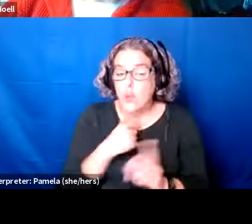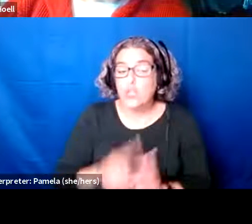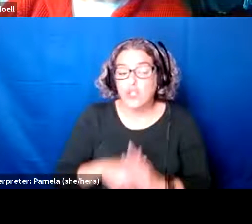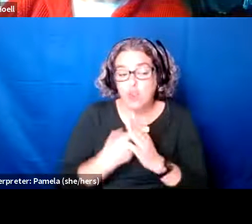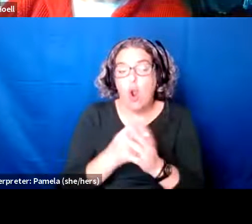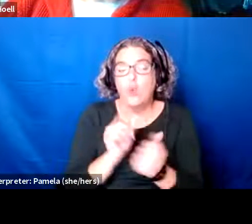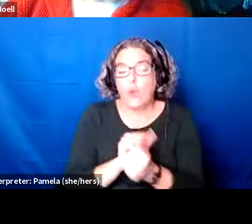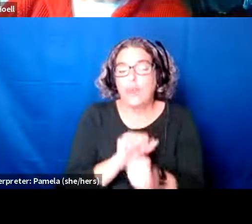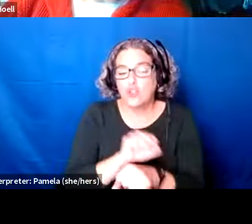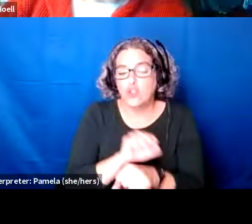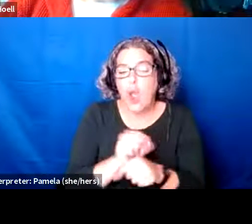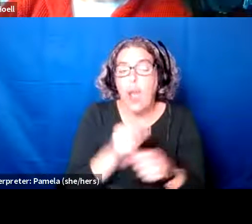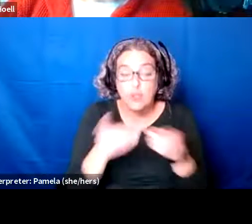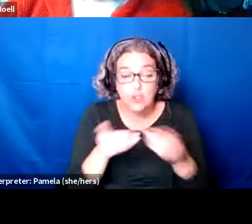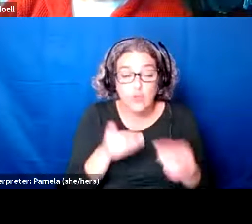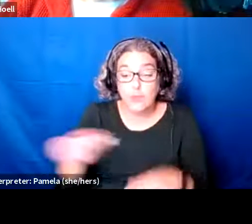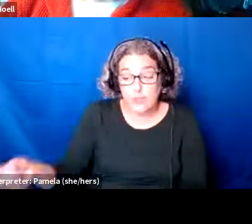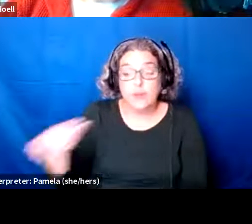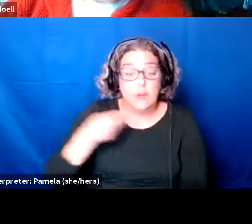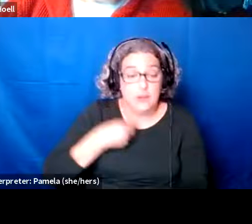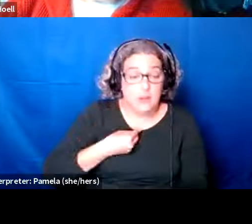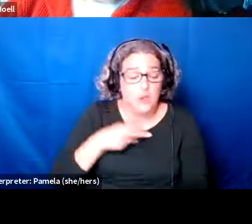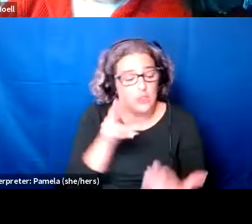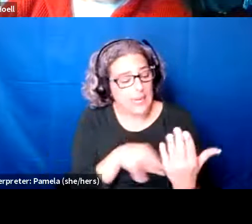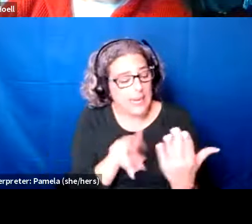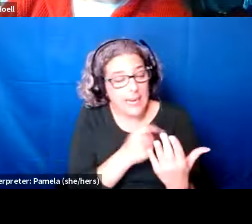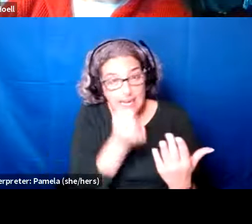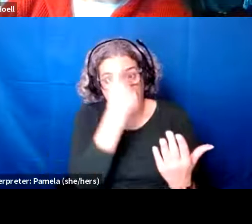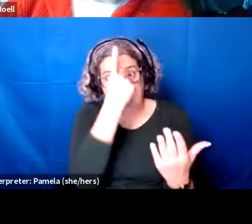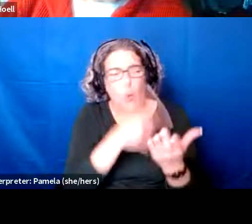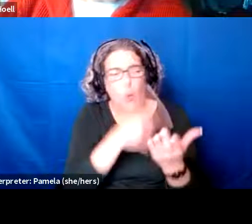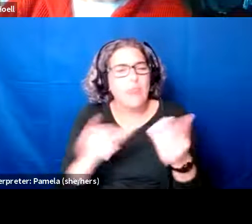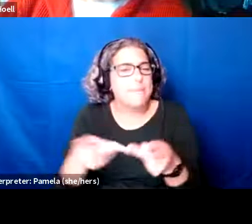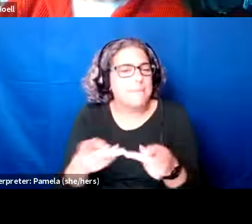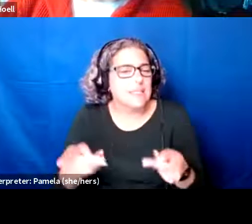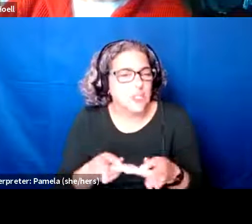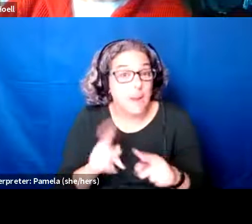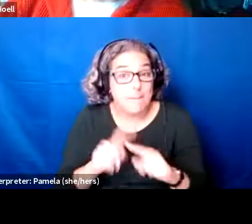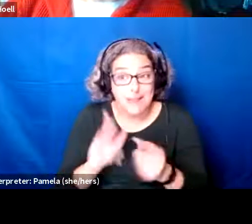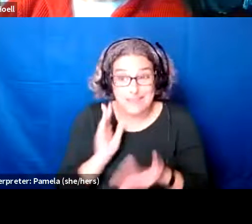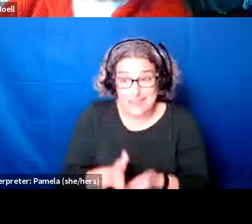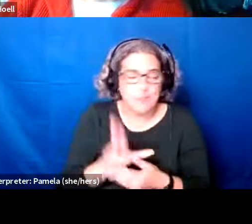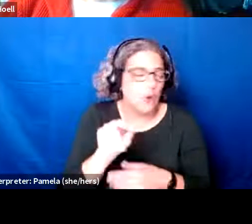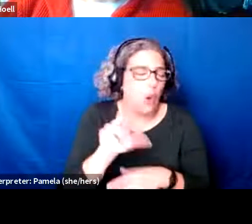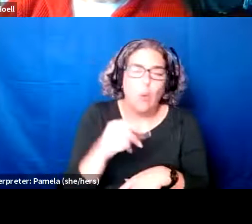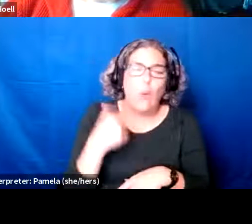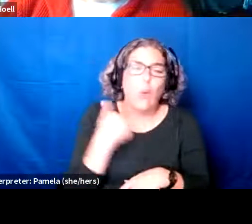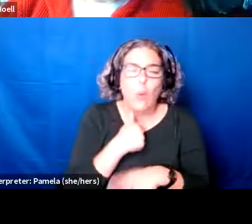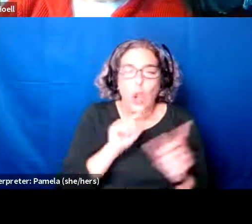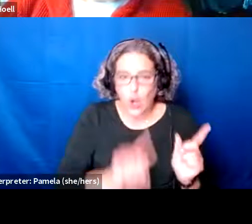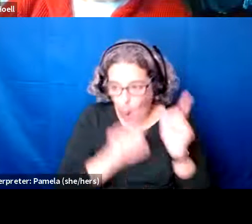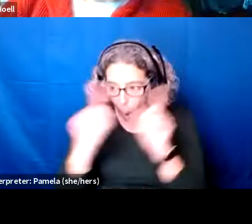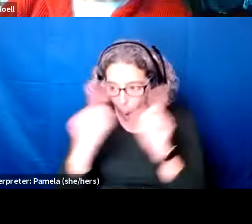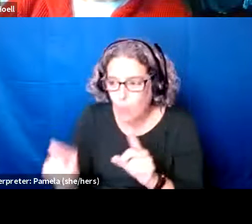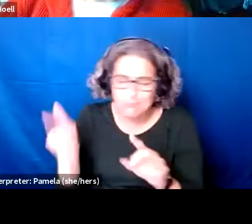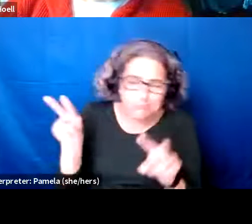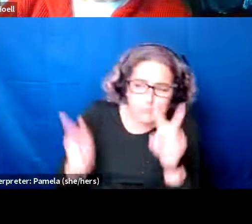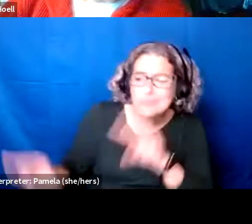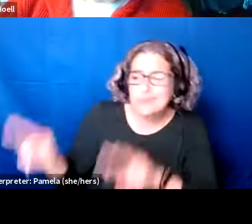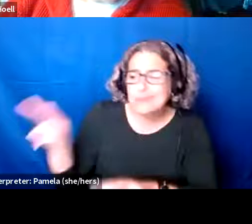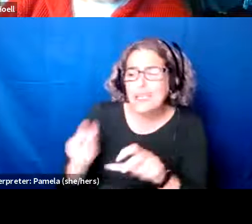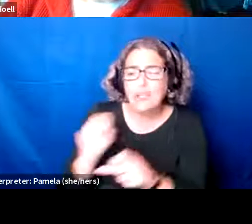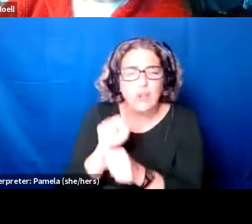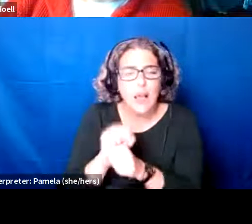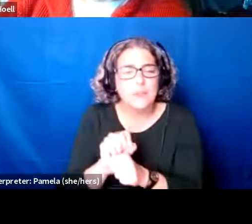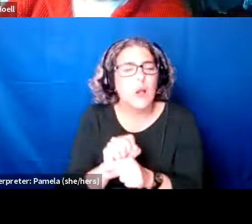an idea of what the position is. But by no means do we stop there. We get out and go see jobs. We go to the